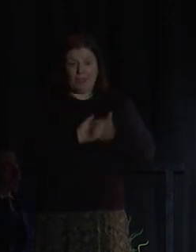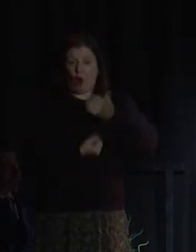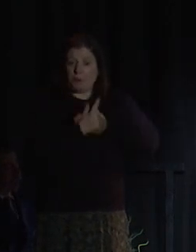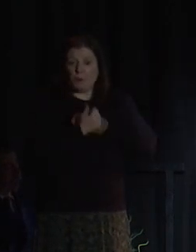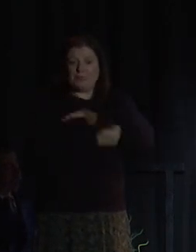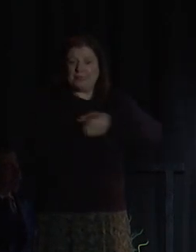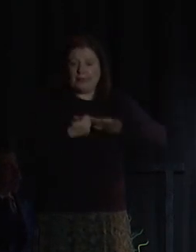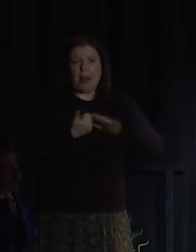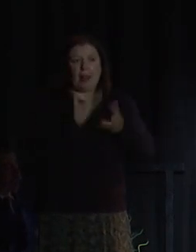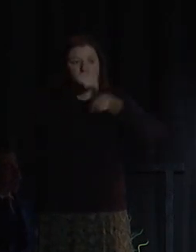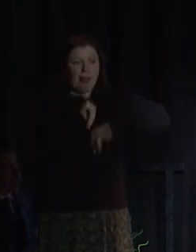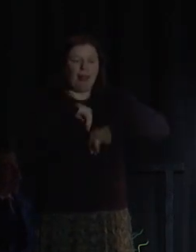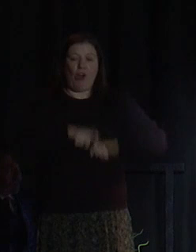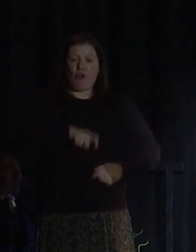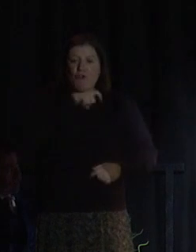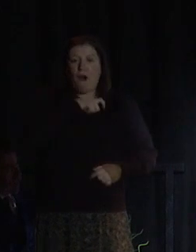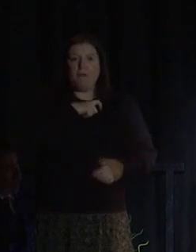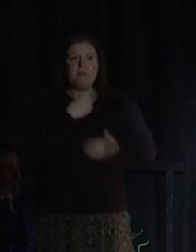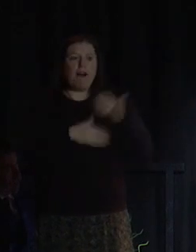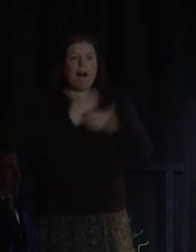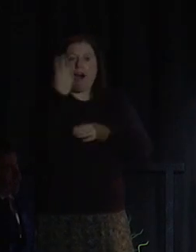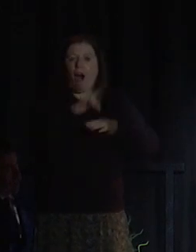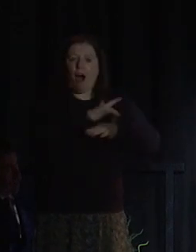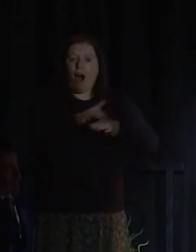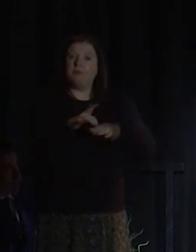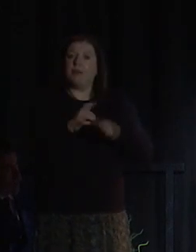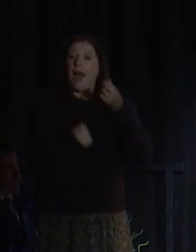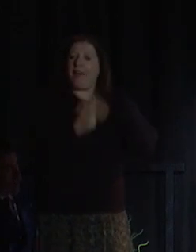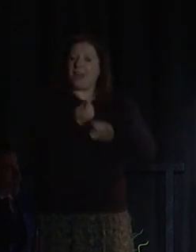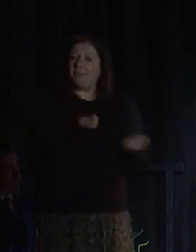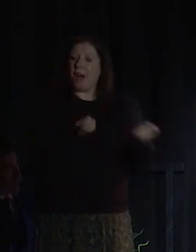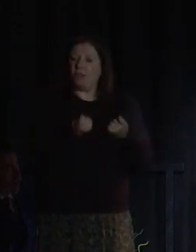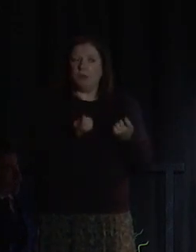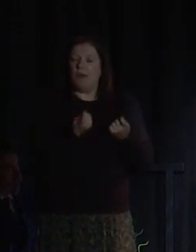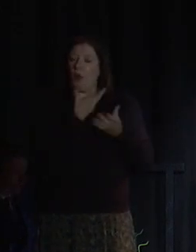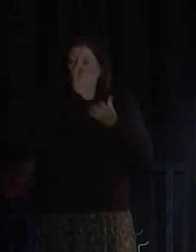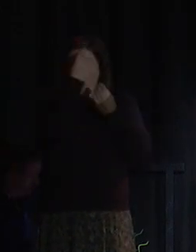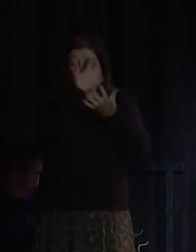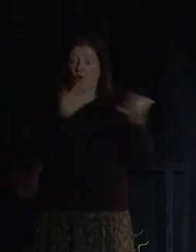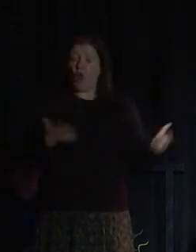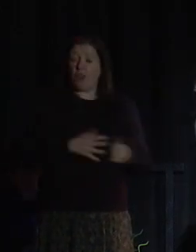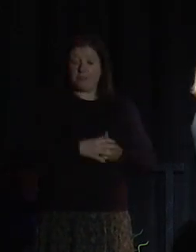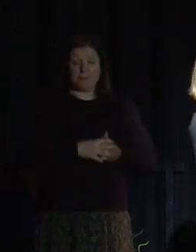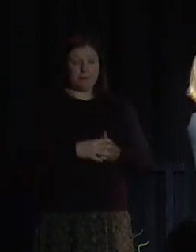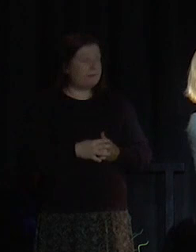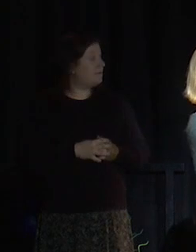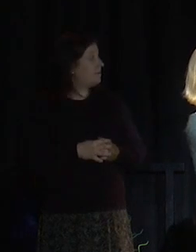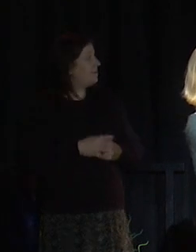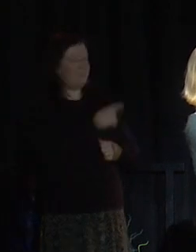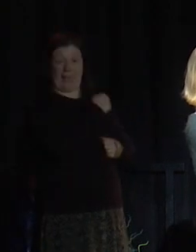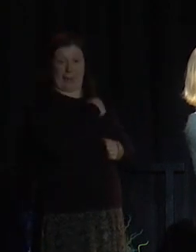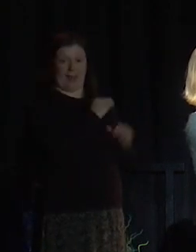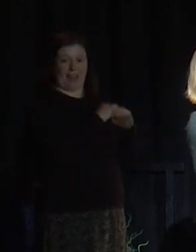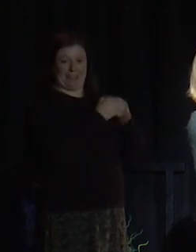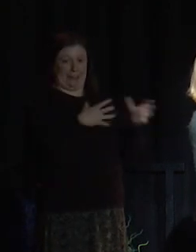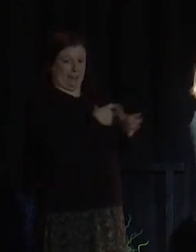and the confidence to pursue my career within the arts and event management. And I've literally heard so many times, that's a photo of me and my